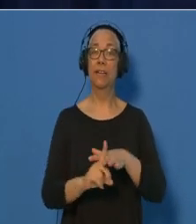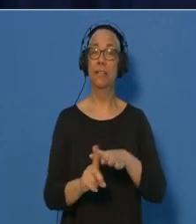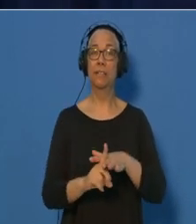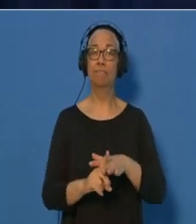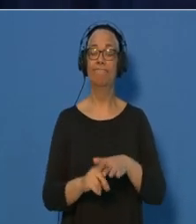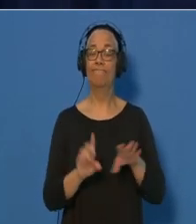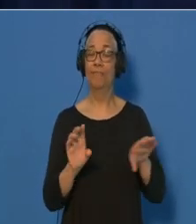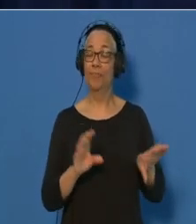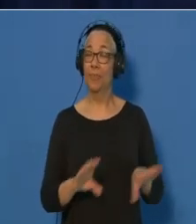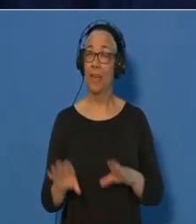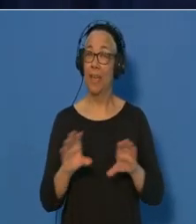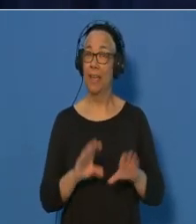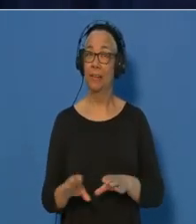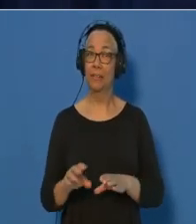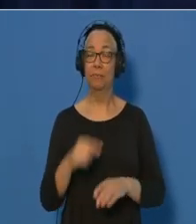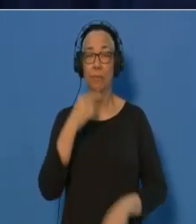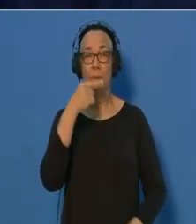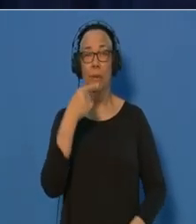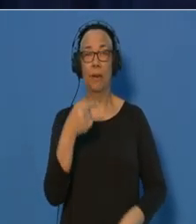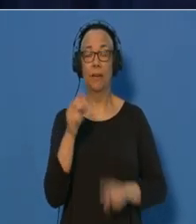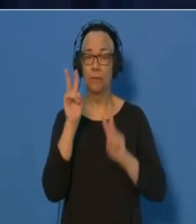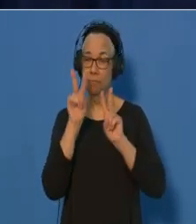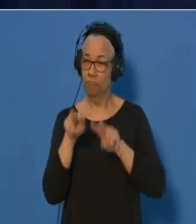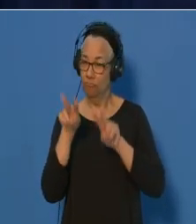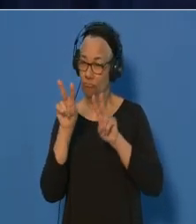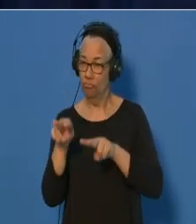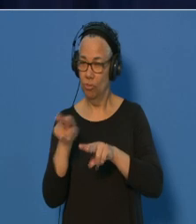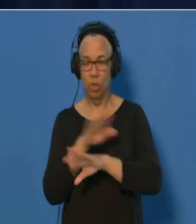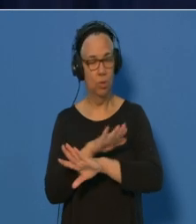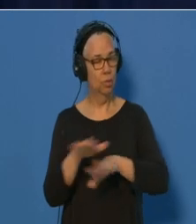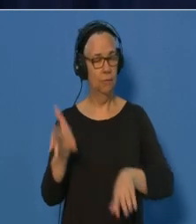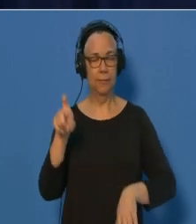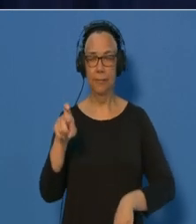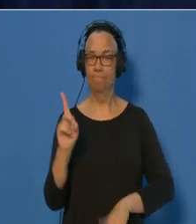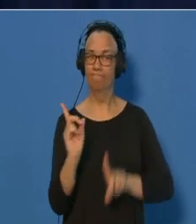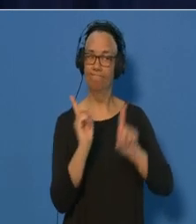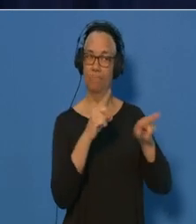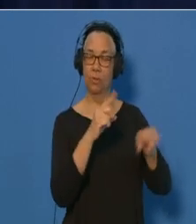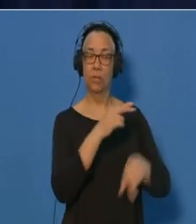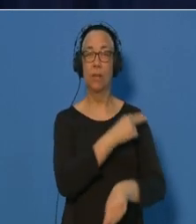active public health monitoring, but who do not require hospitalization.